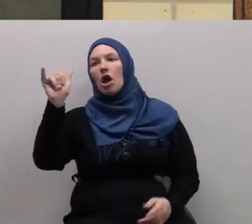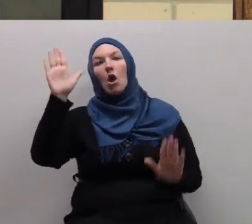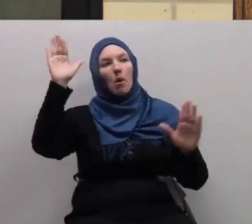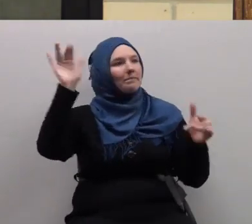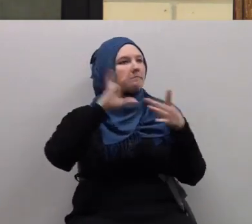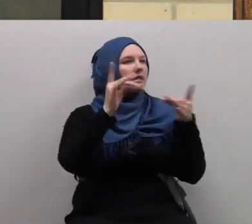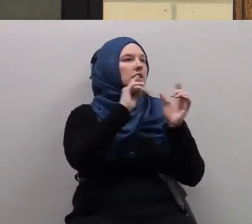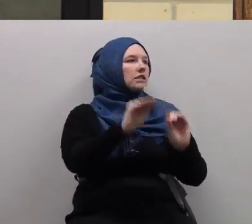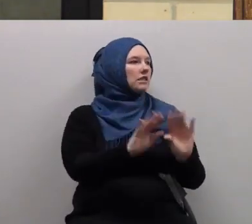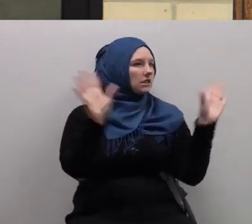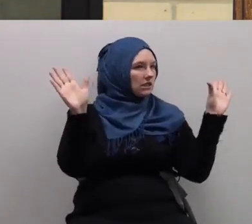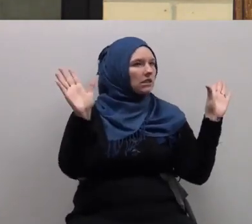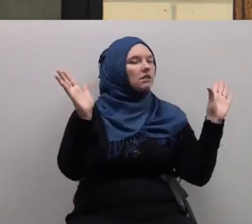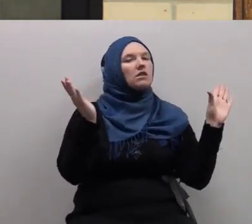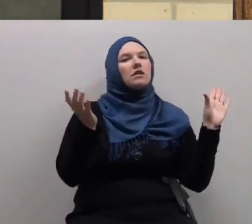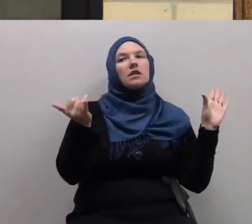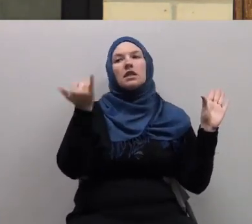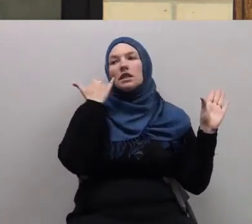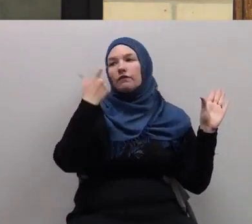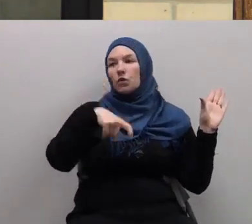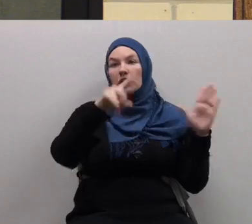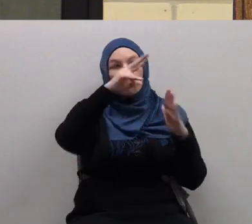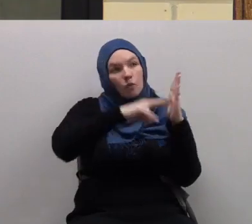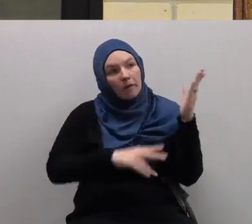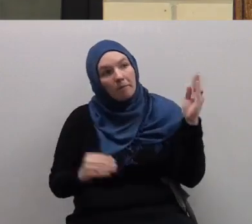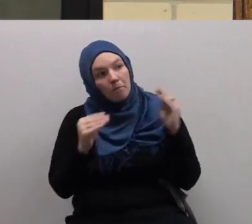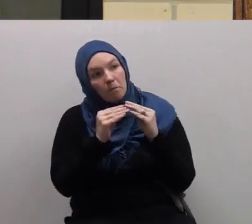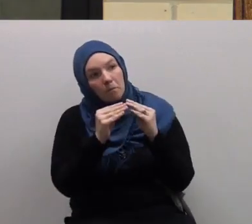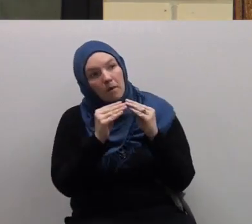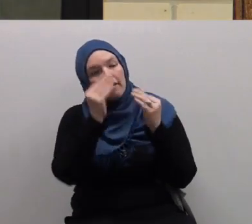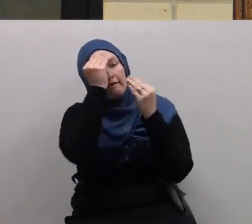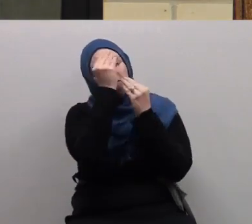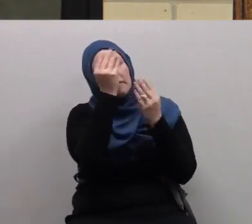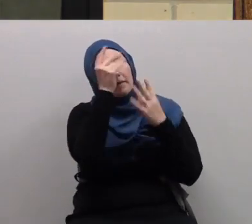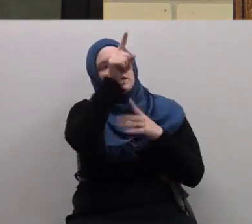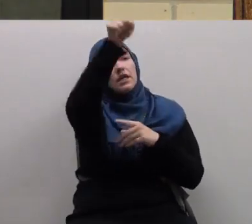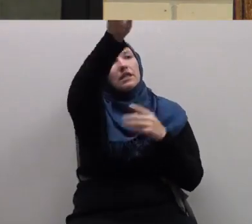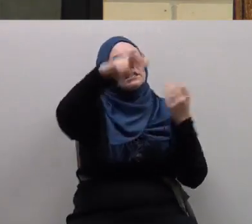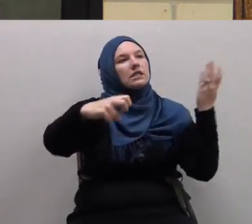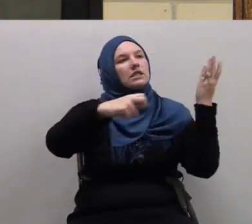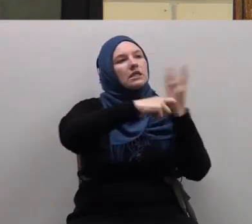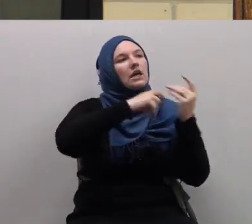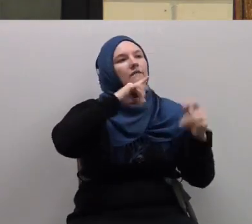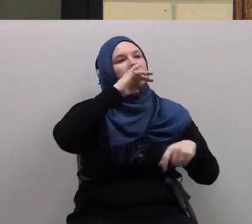is clear. If you need to read about this, the brochure and the tickets